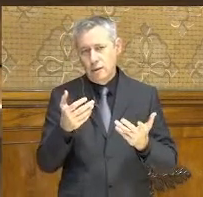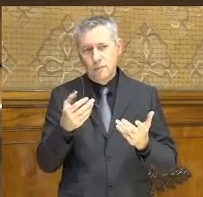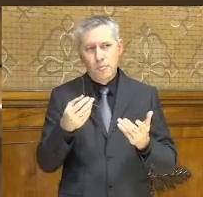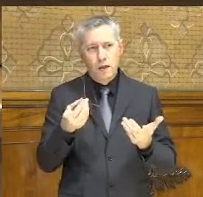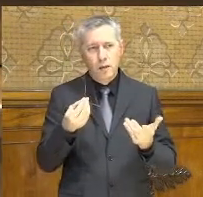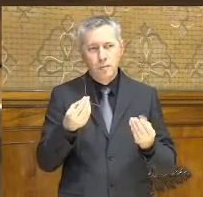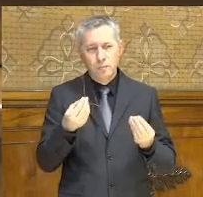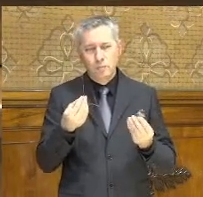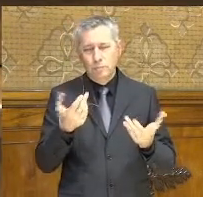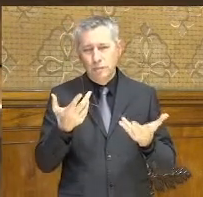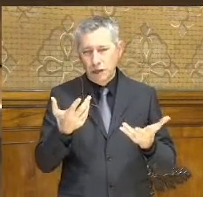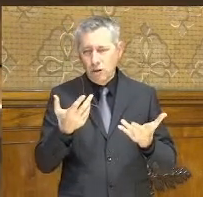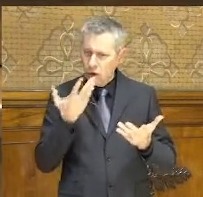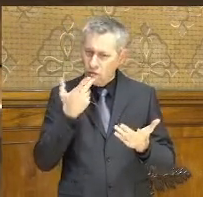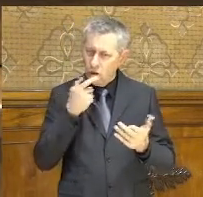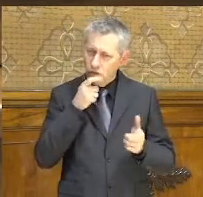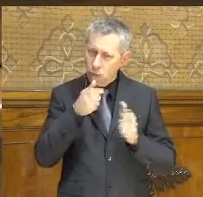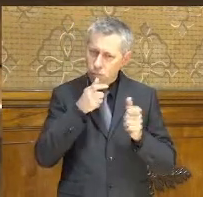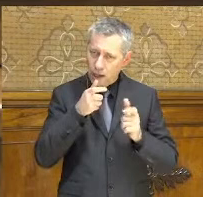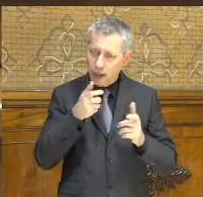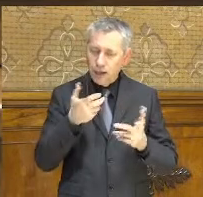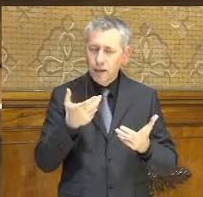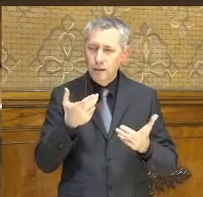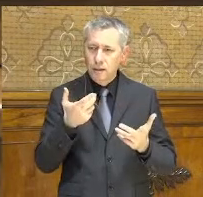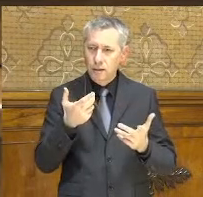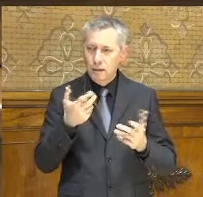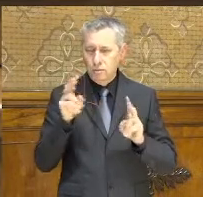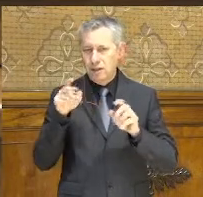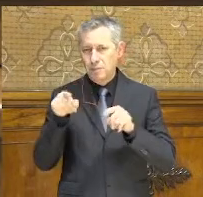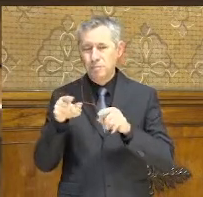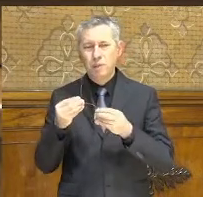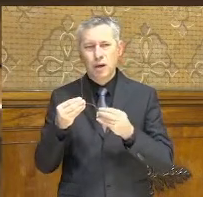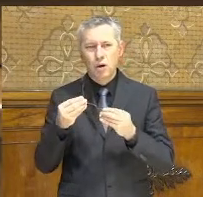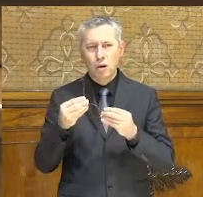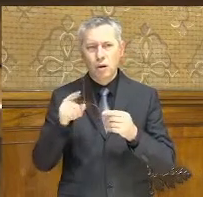part of it I didn't even read. But